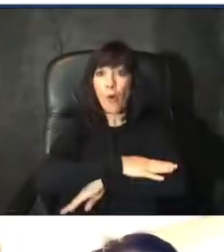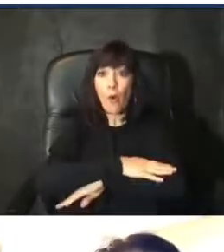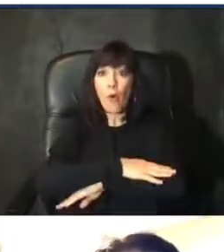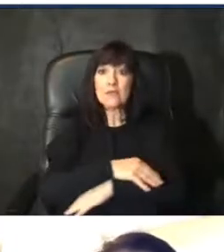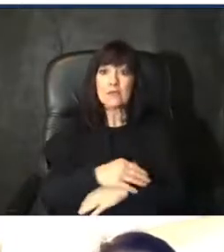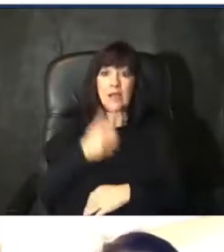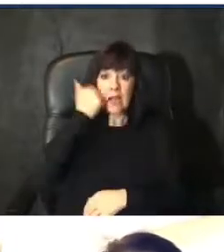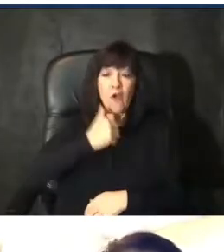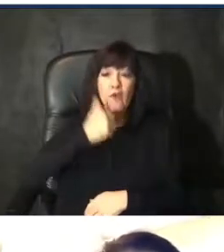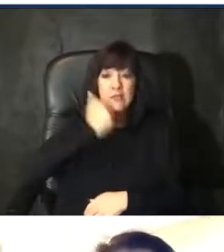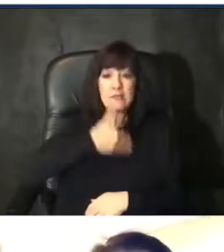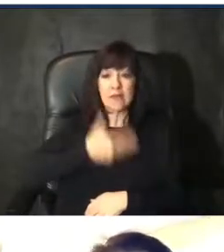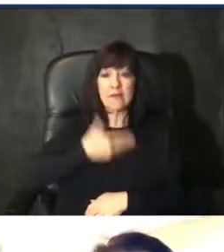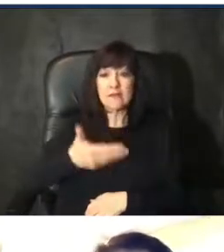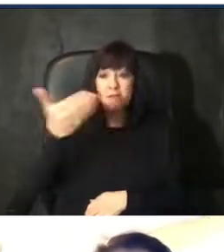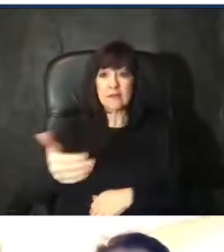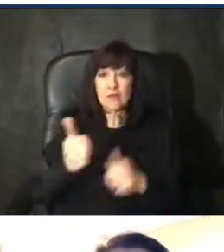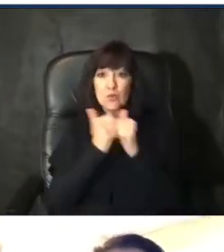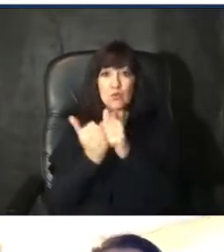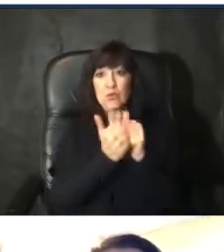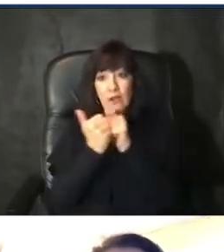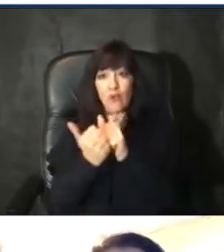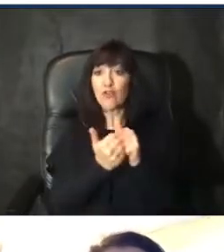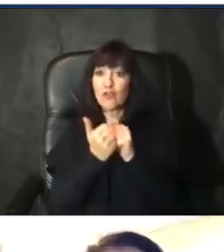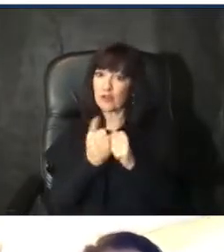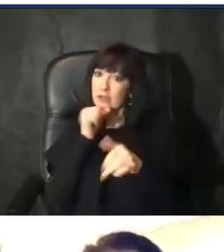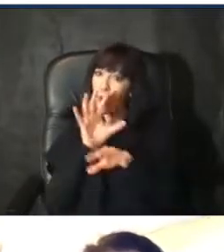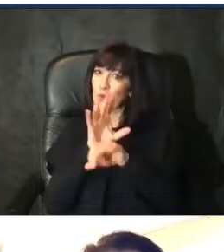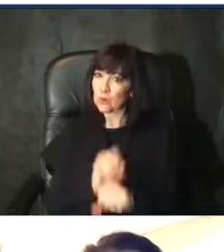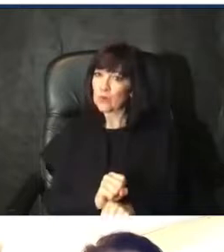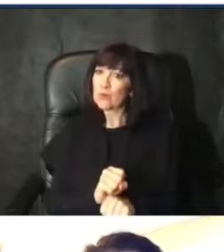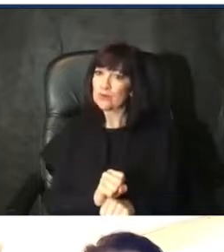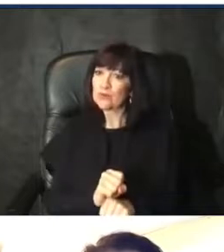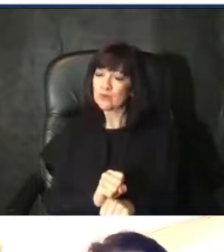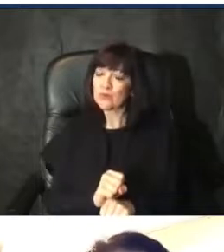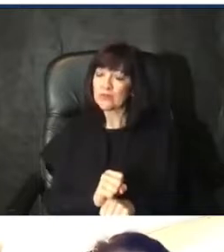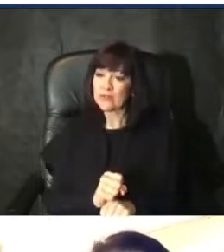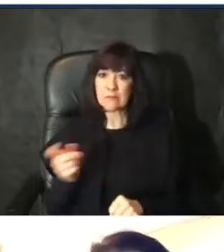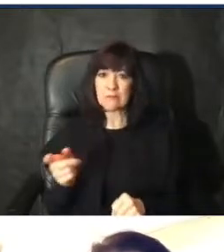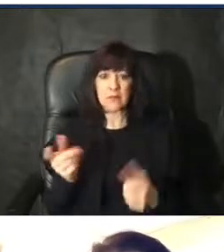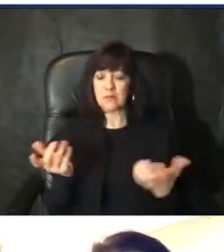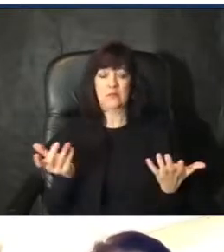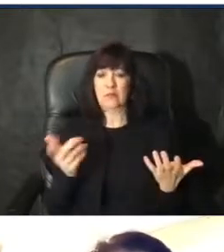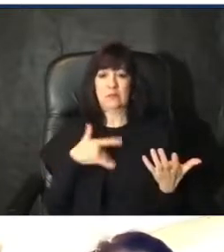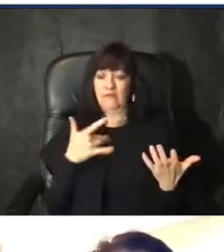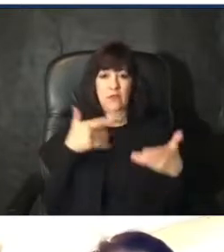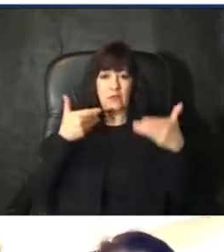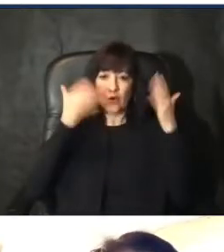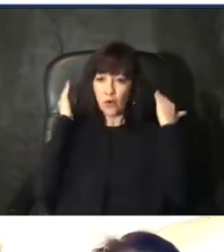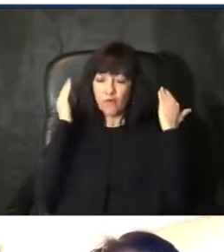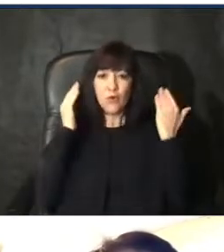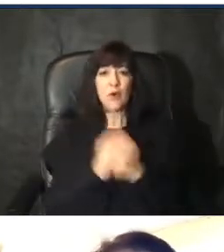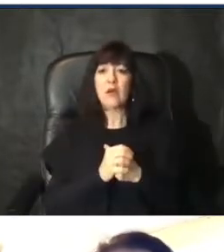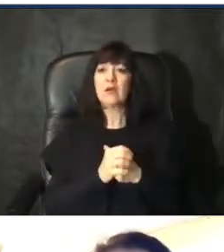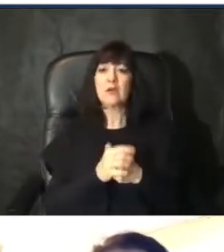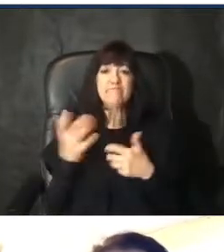walk, playing a game, building something. So we're trying to load them up with different activities so you're not doing the same thing